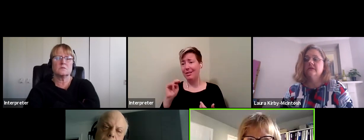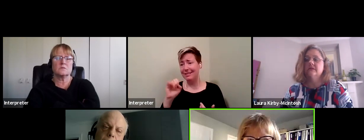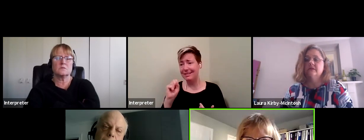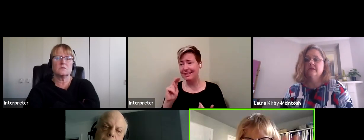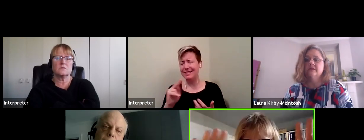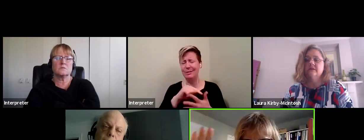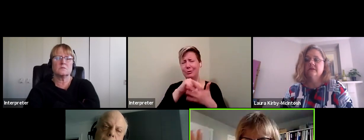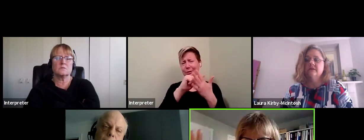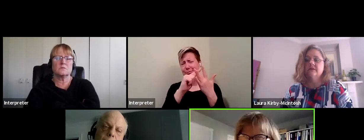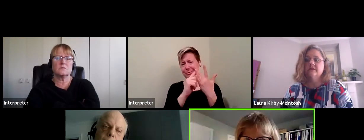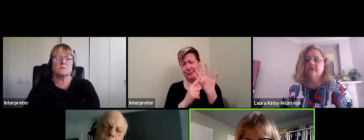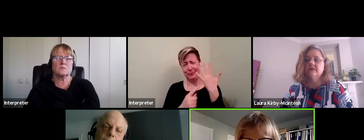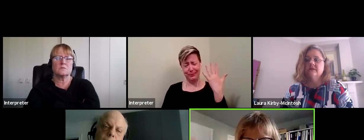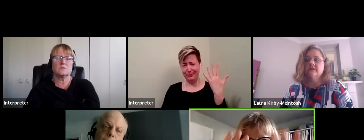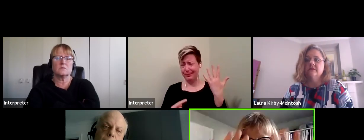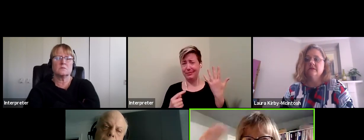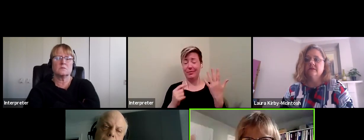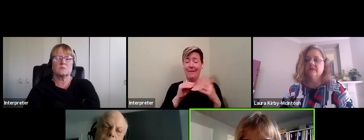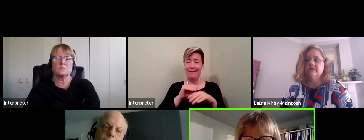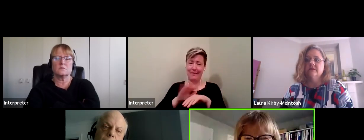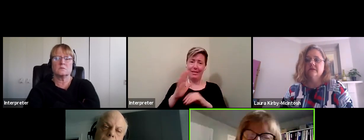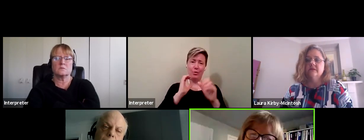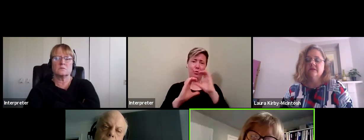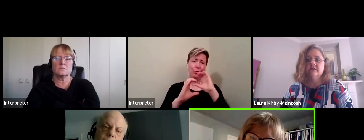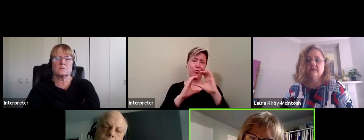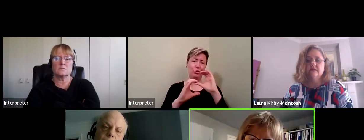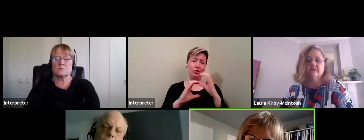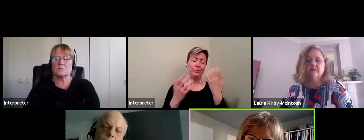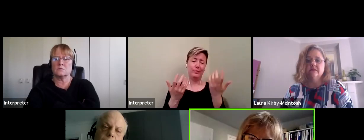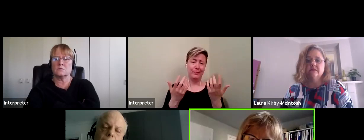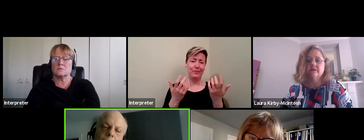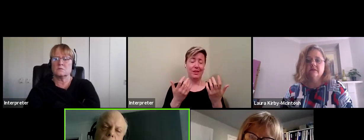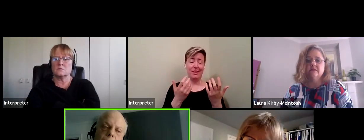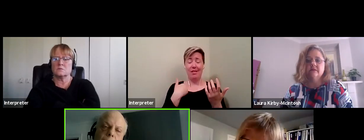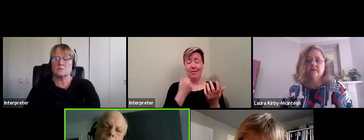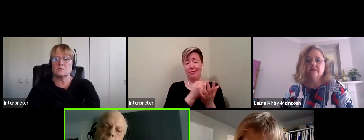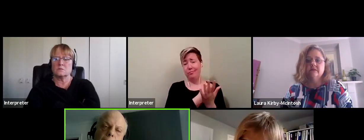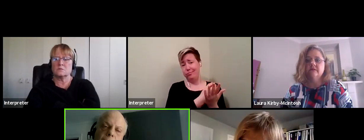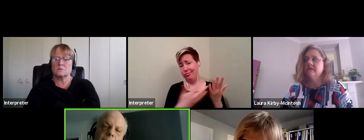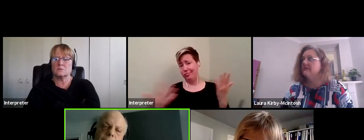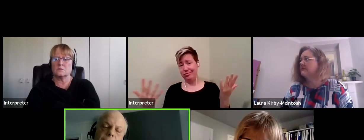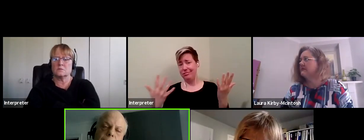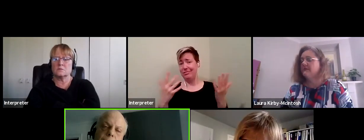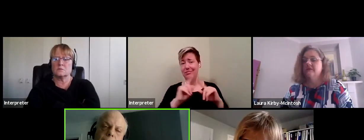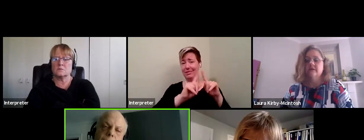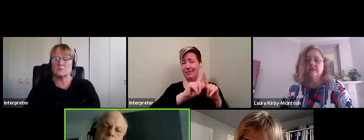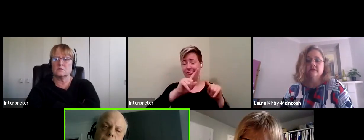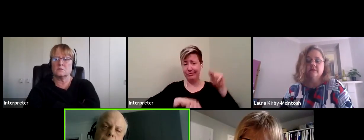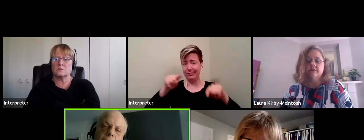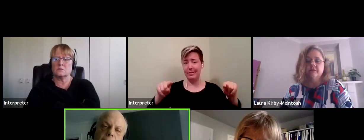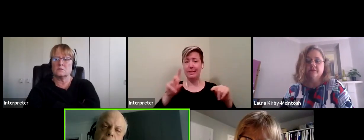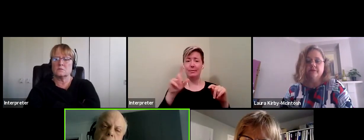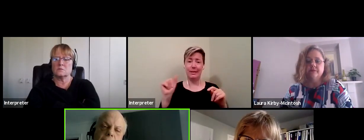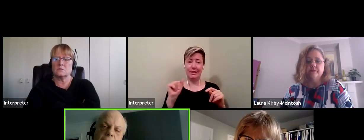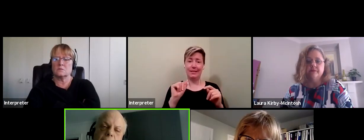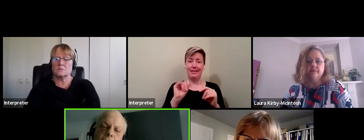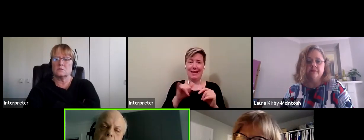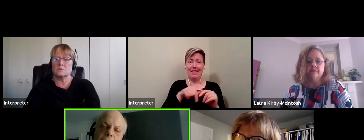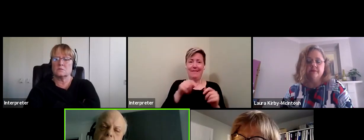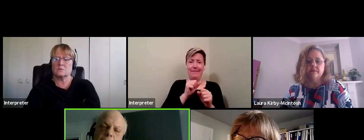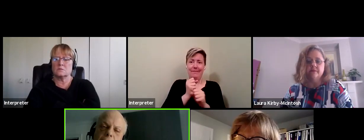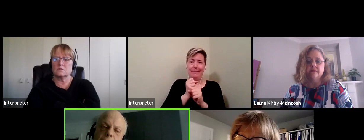an enormous spread of disabilities that can affect how a person communicates. Okay, and you're not